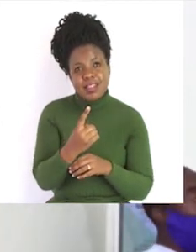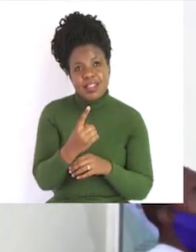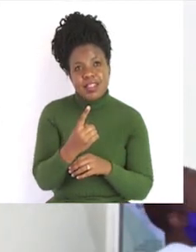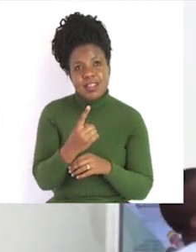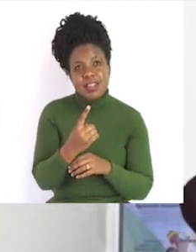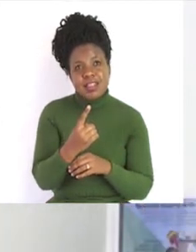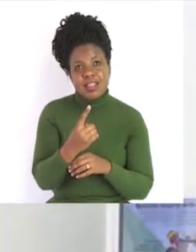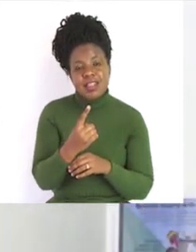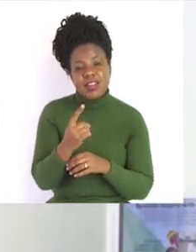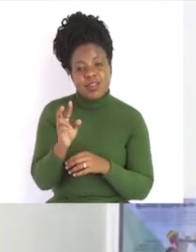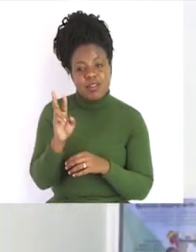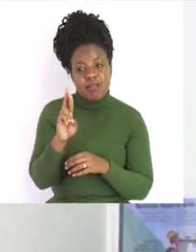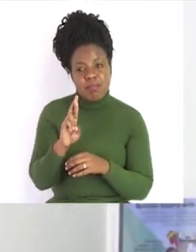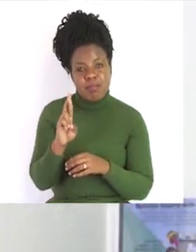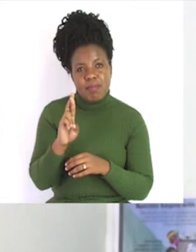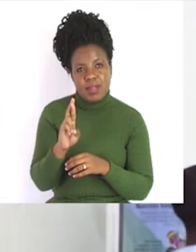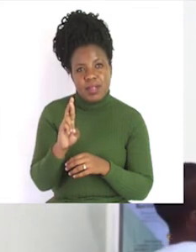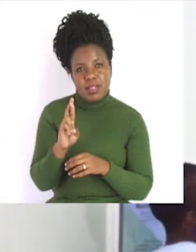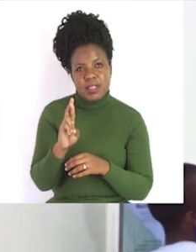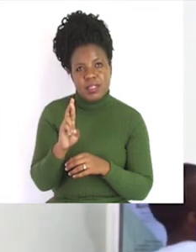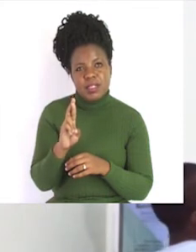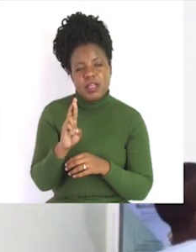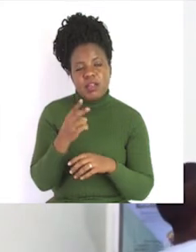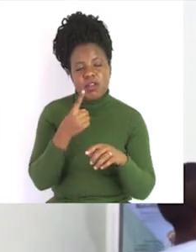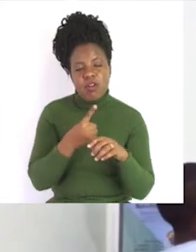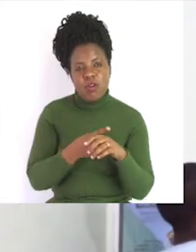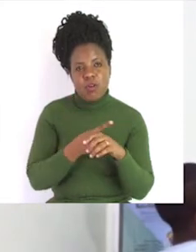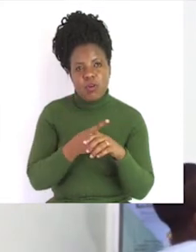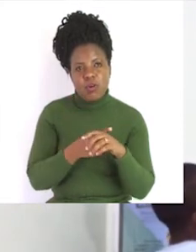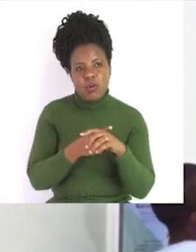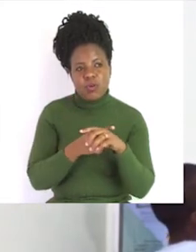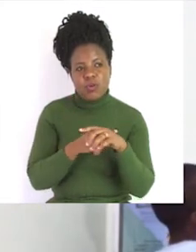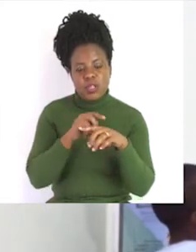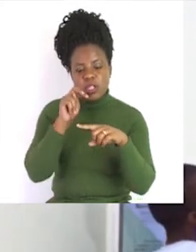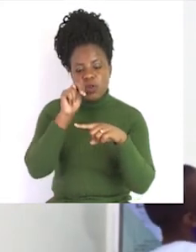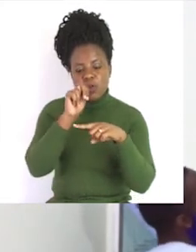your remainder will always be your numerator,